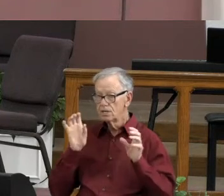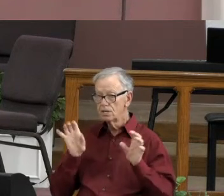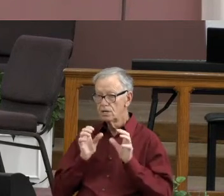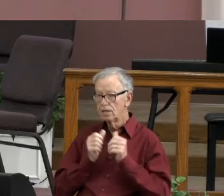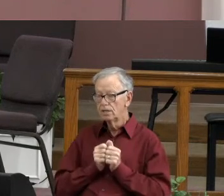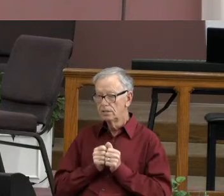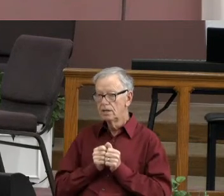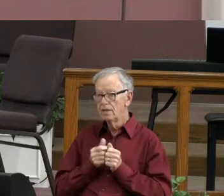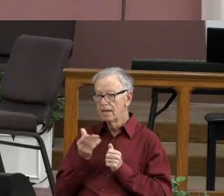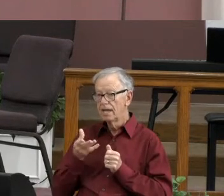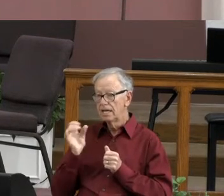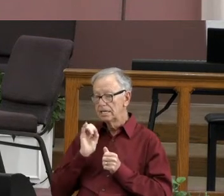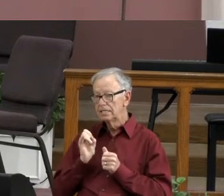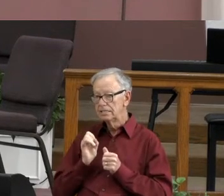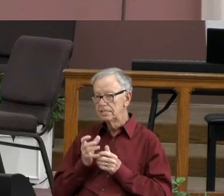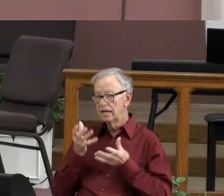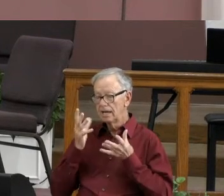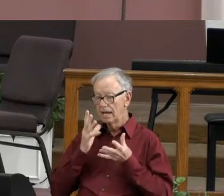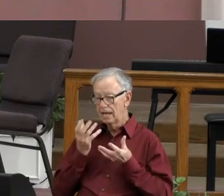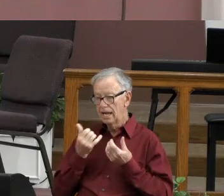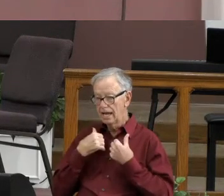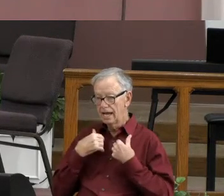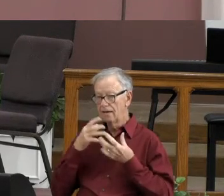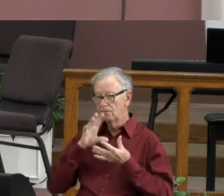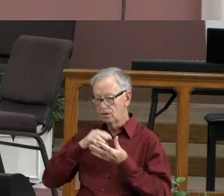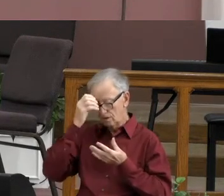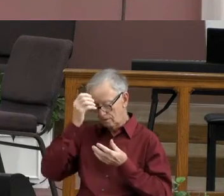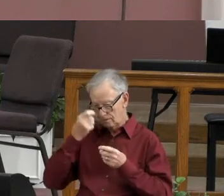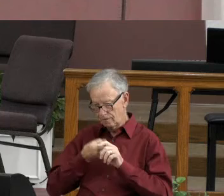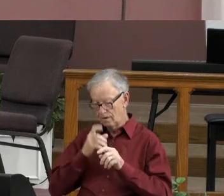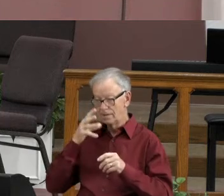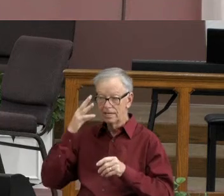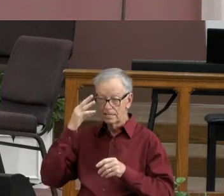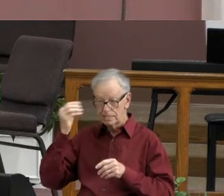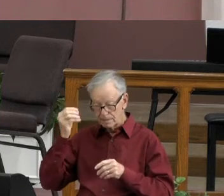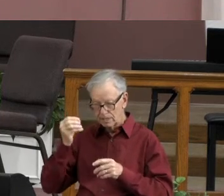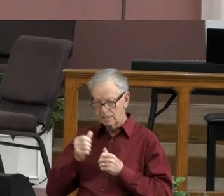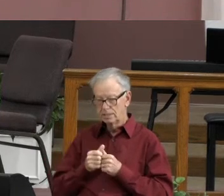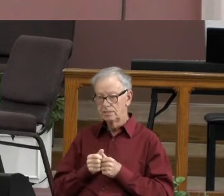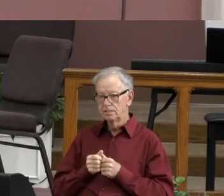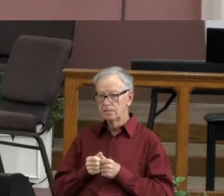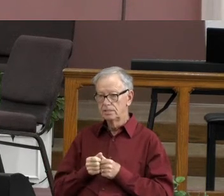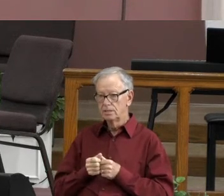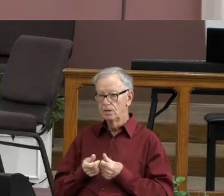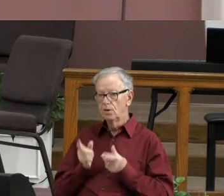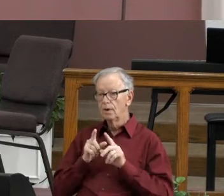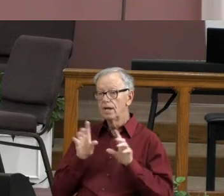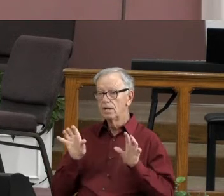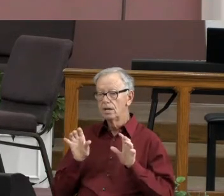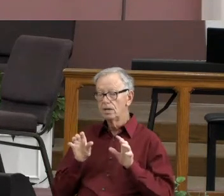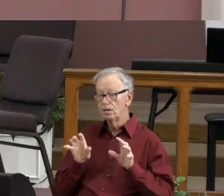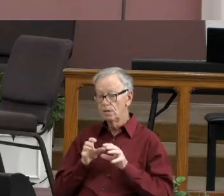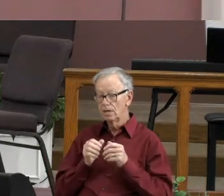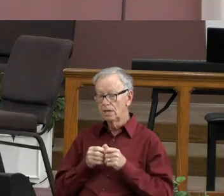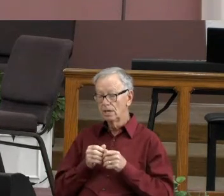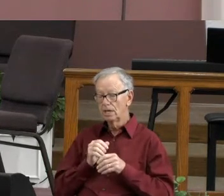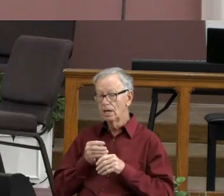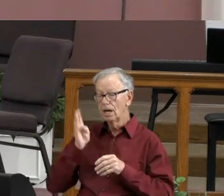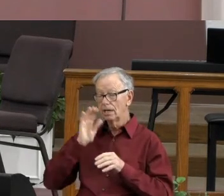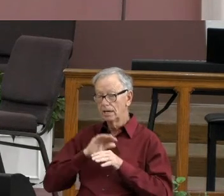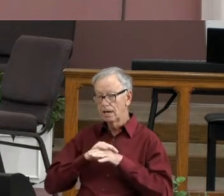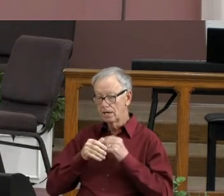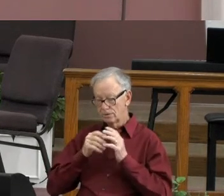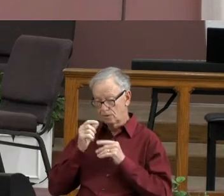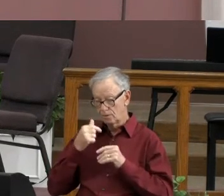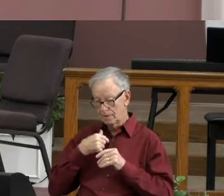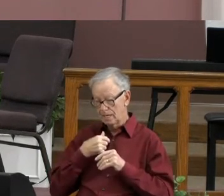thing is, I have learned from experience, when I do it, God takes care of it,